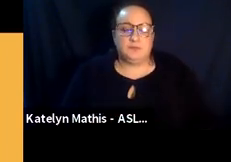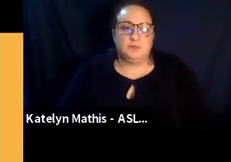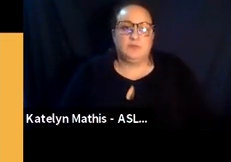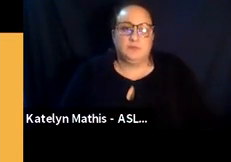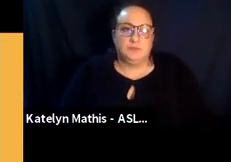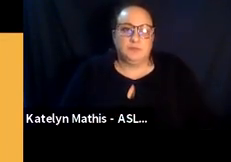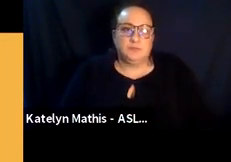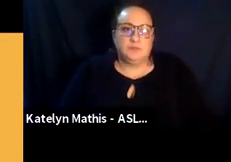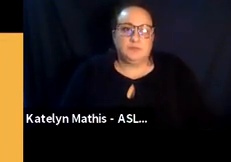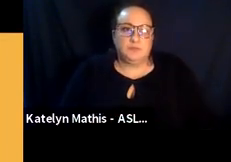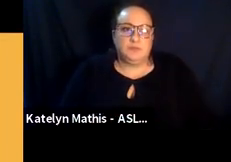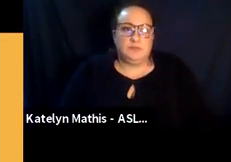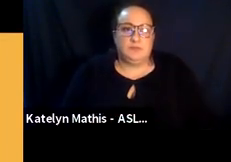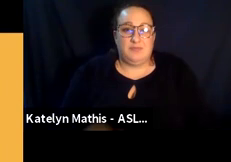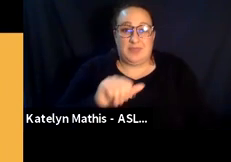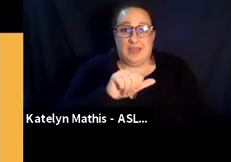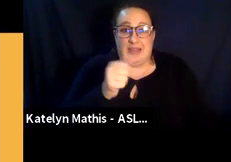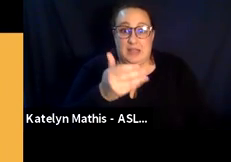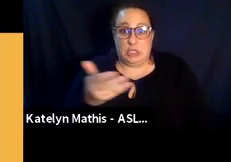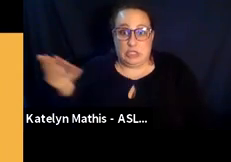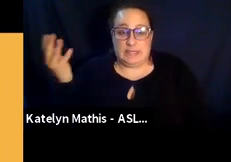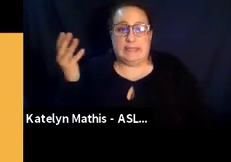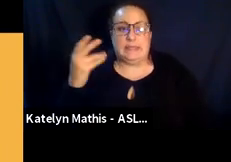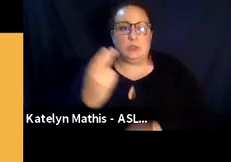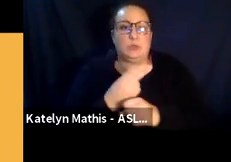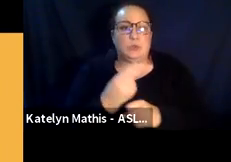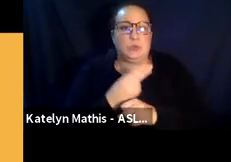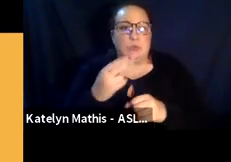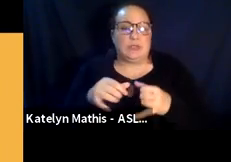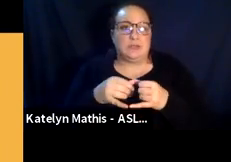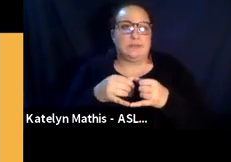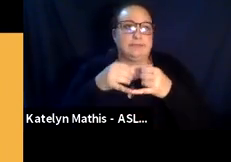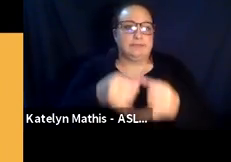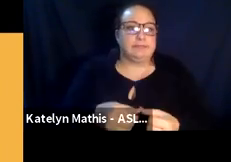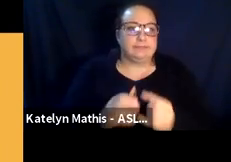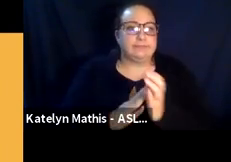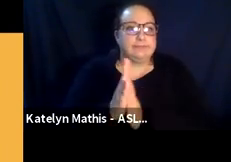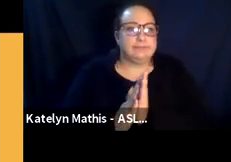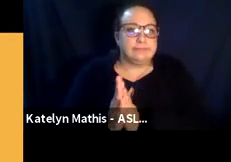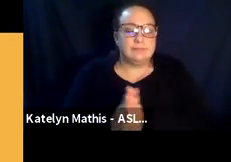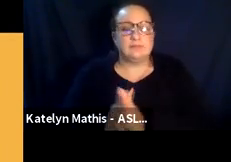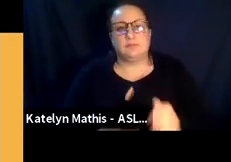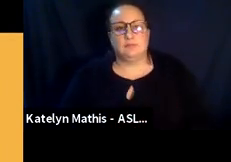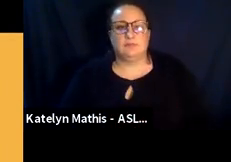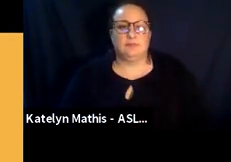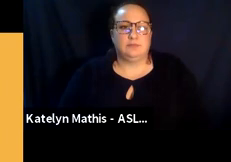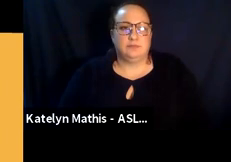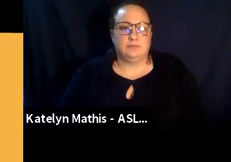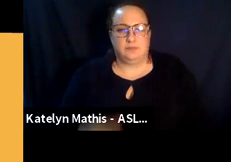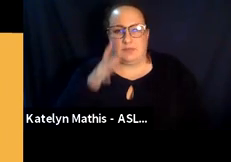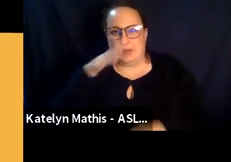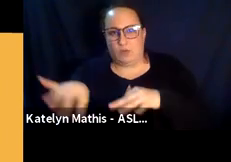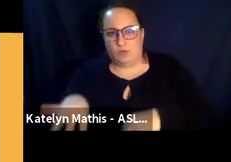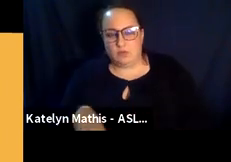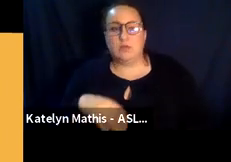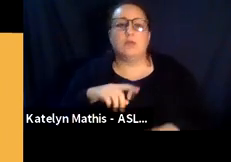Another thing about creating space is you can use it as reward and motivation. I'm going to go into that a little bit about that. Also think